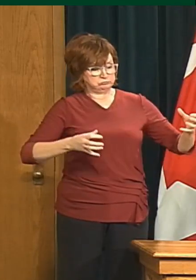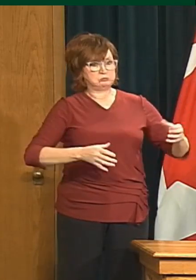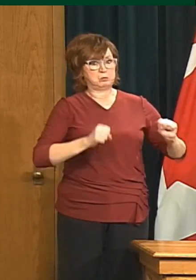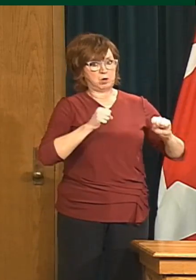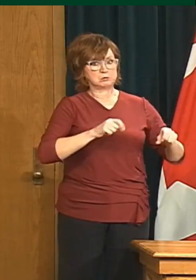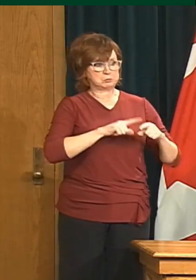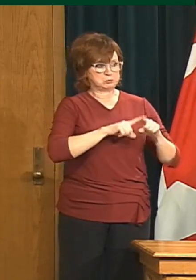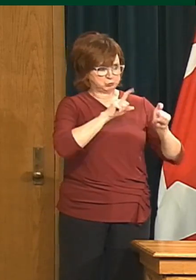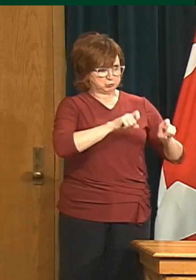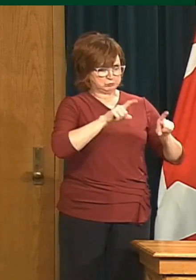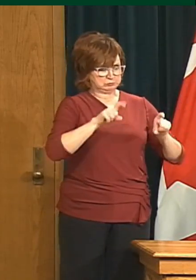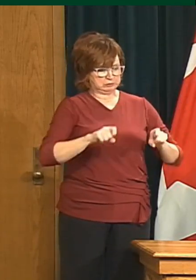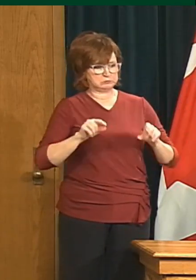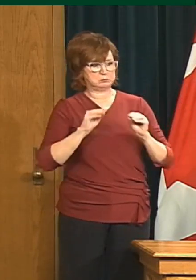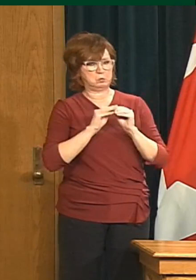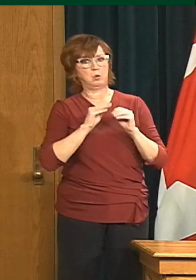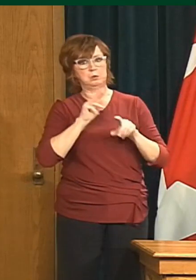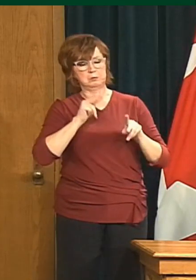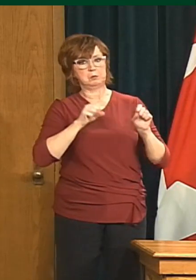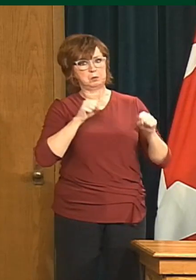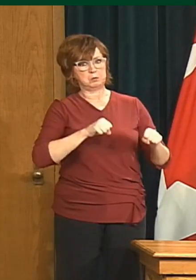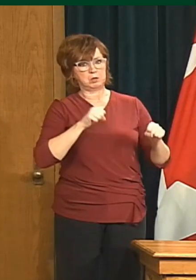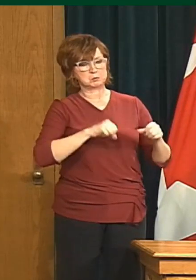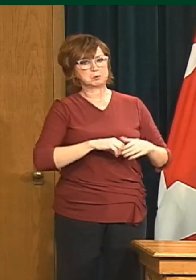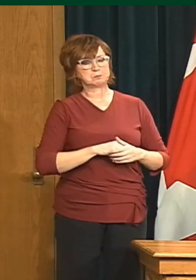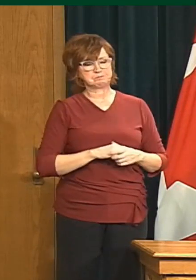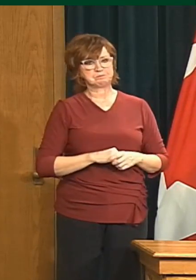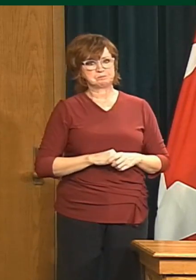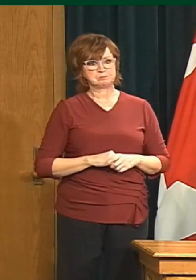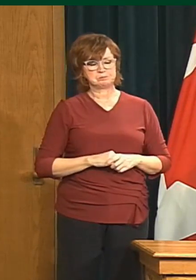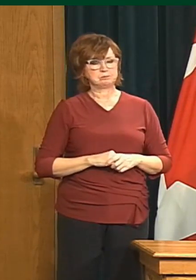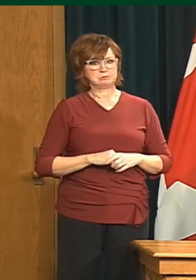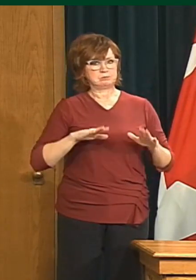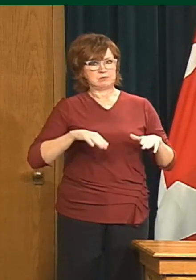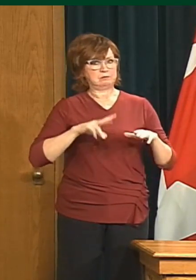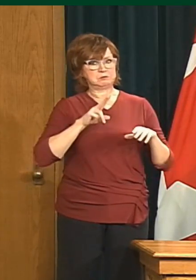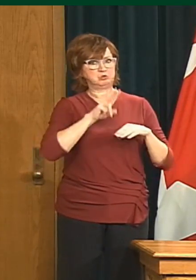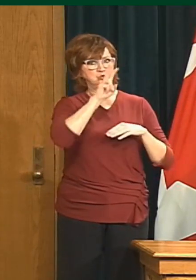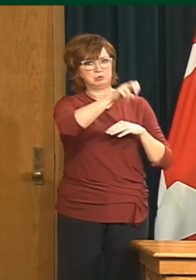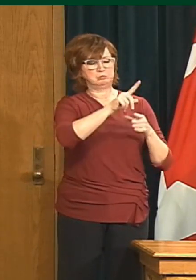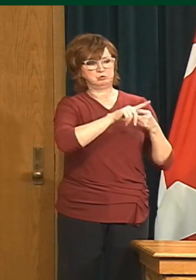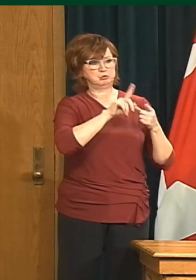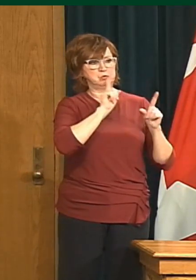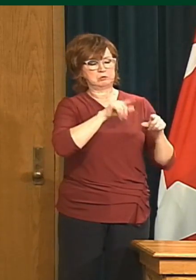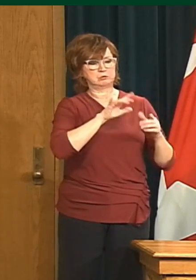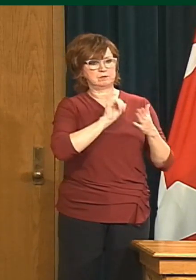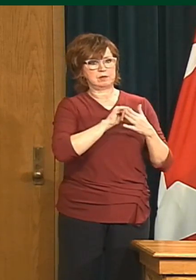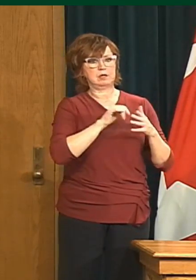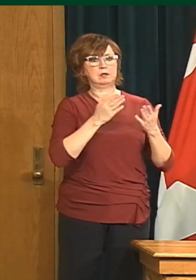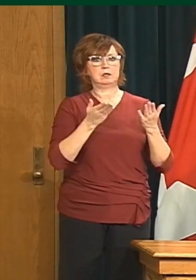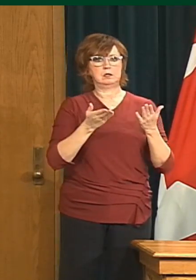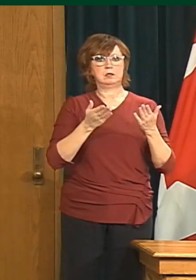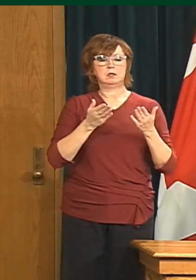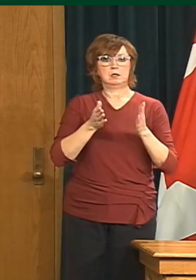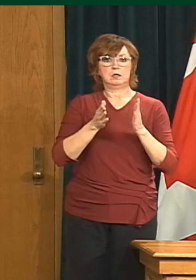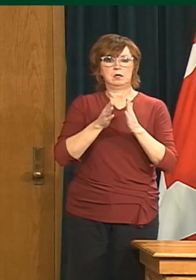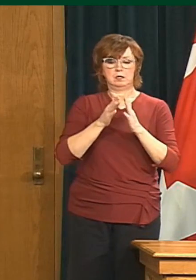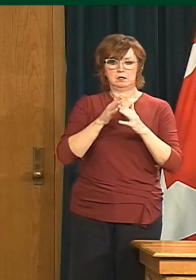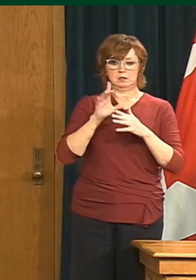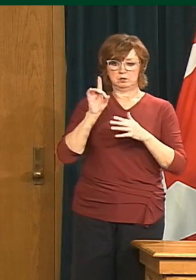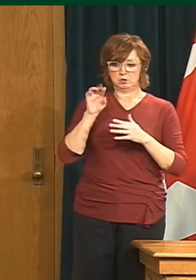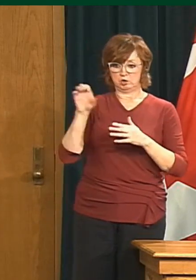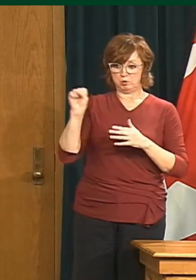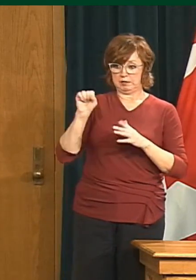like to expand into asymptomatic populations, but we're not there yet, and I would follow up with Dr. Shahab. Yes,